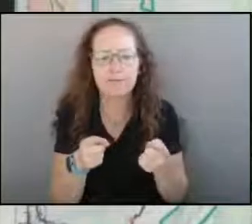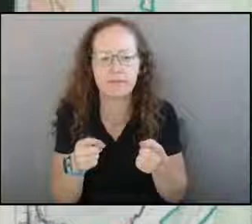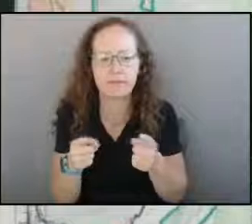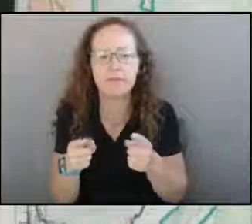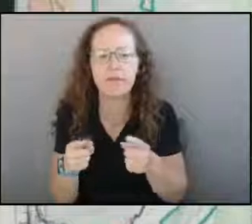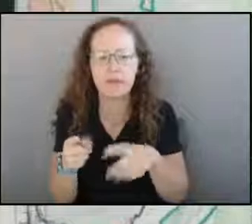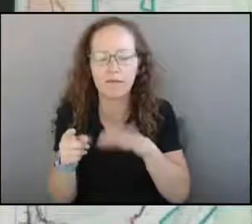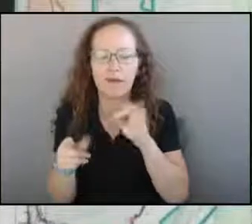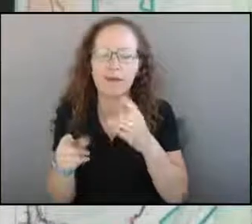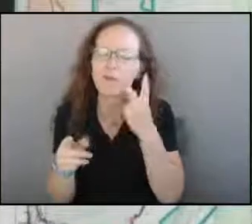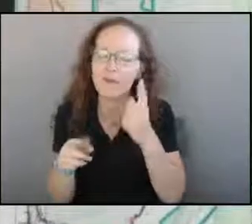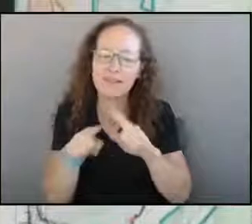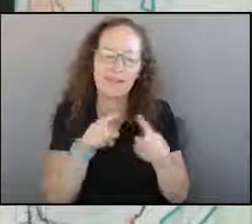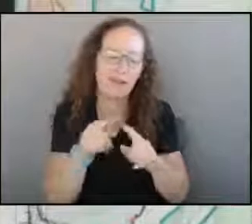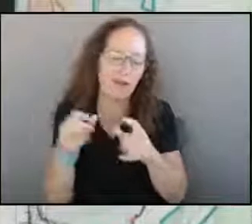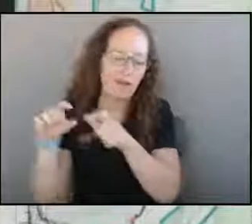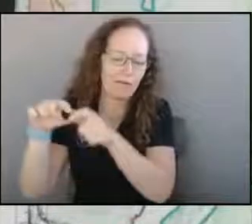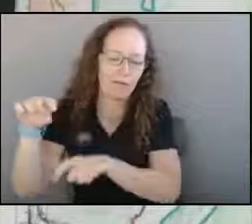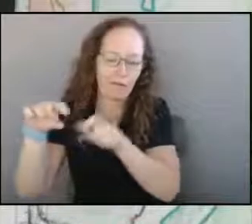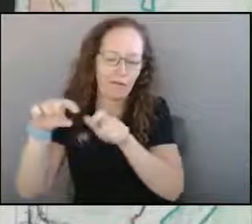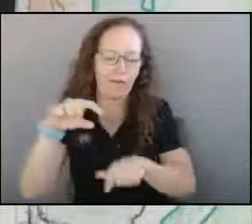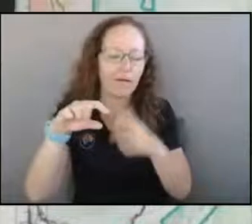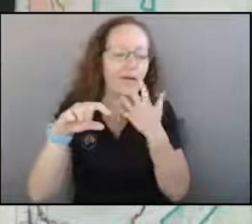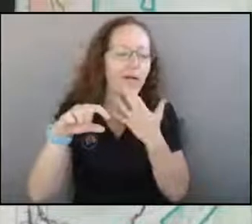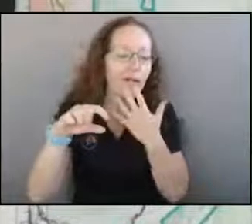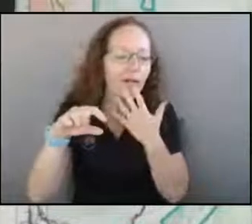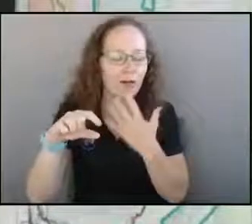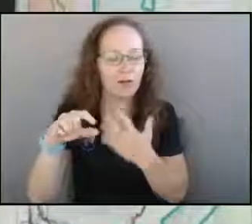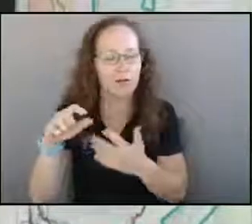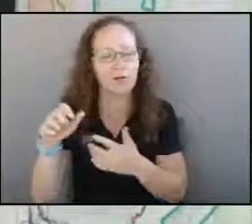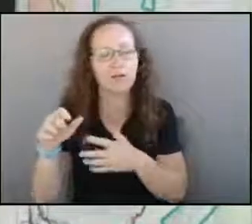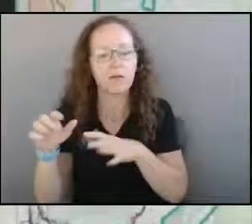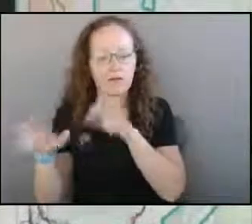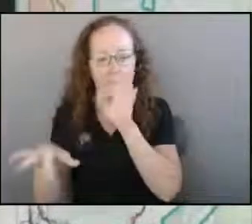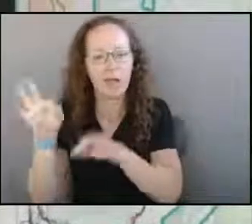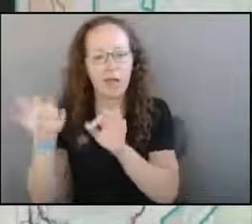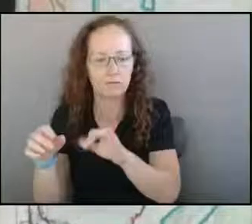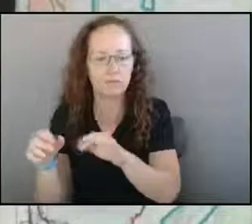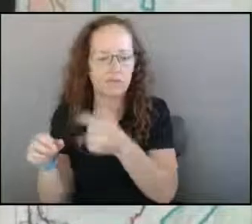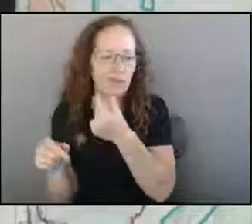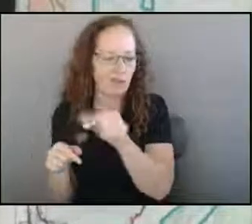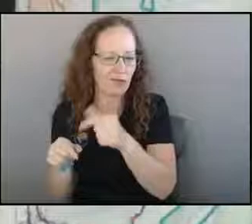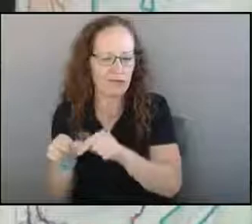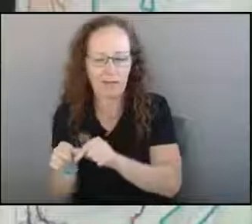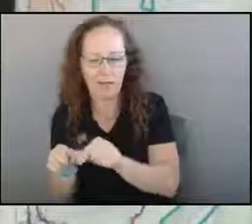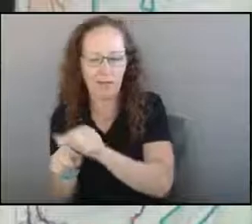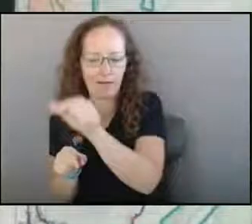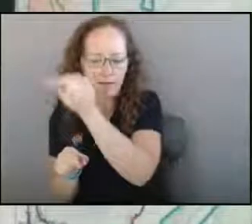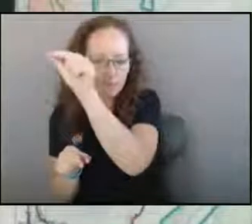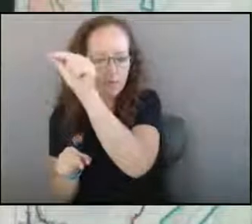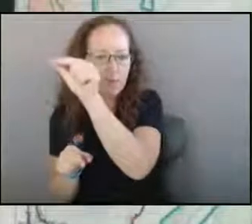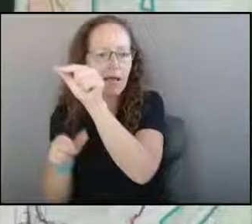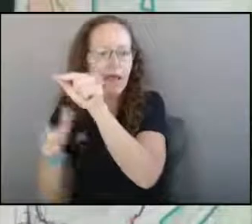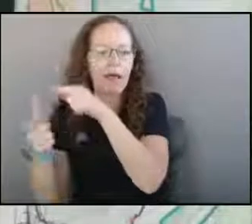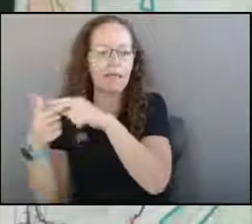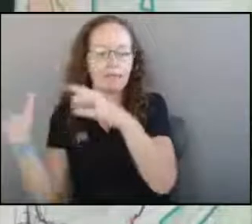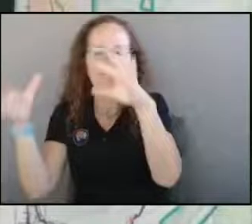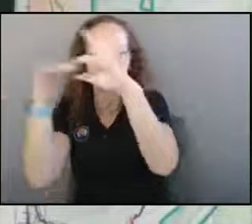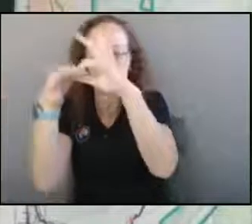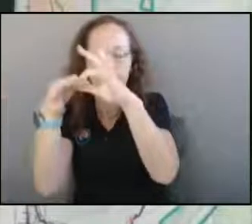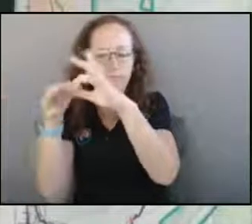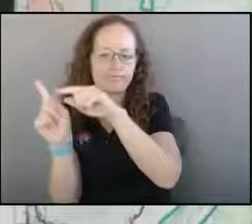of line placement, mostly following this green line and then tying back into the Skyline Trail going